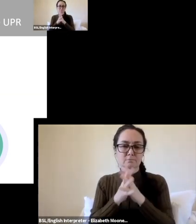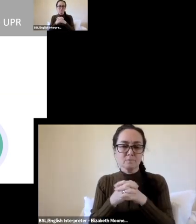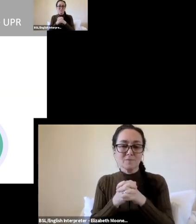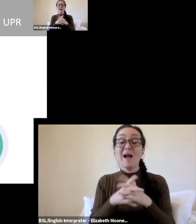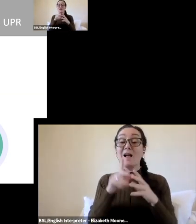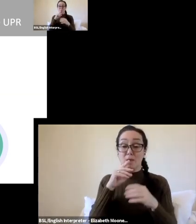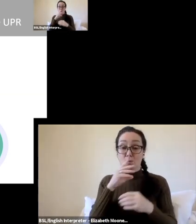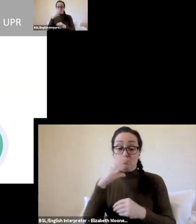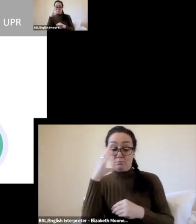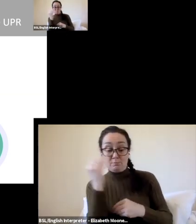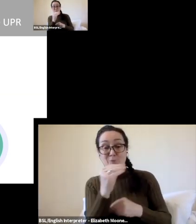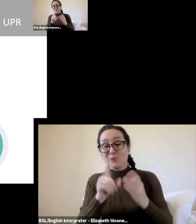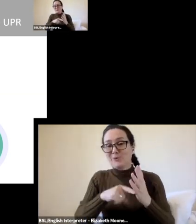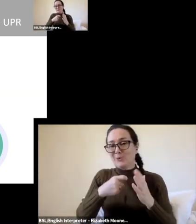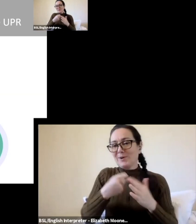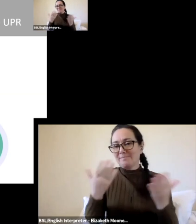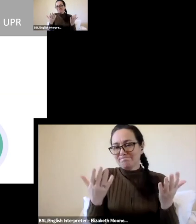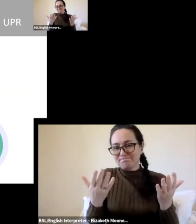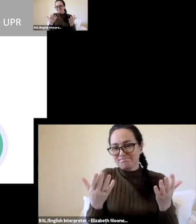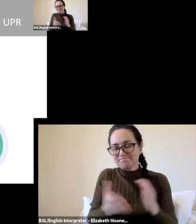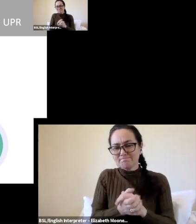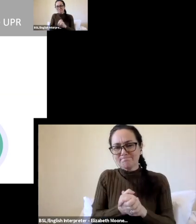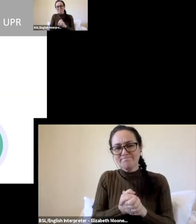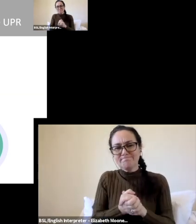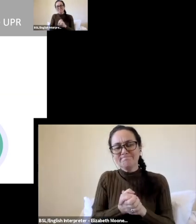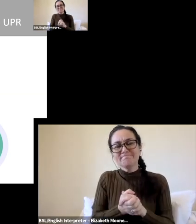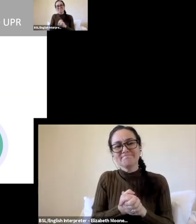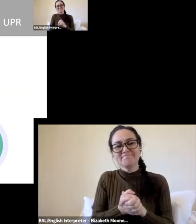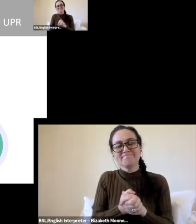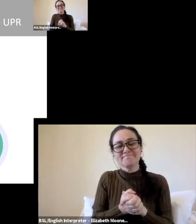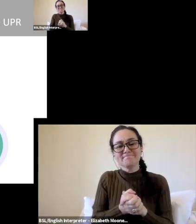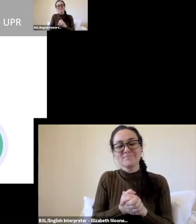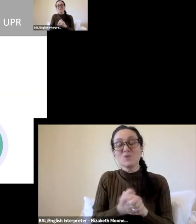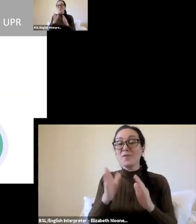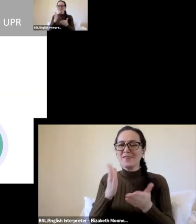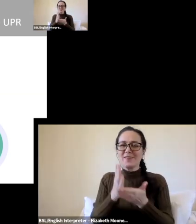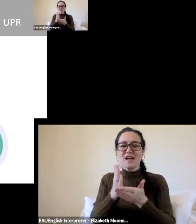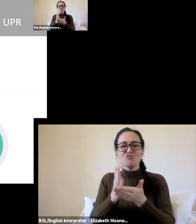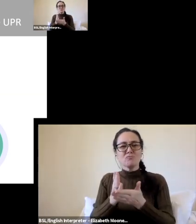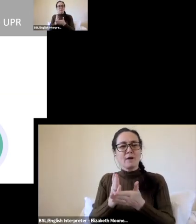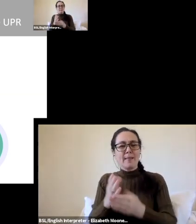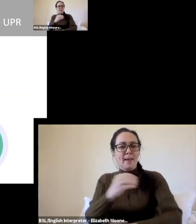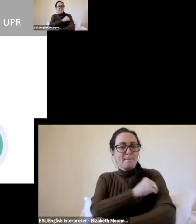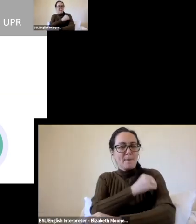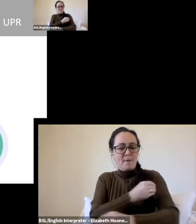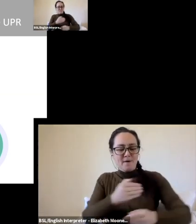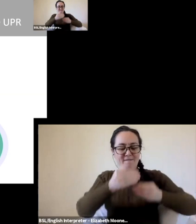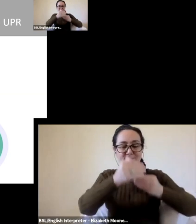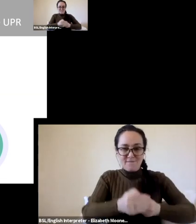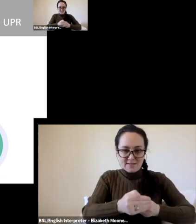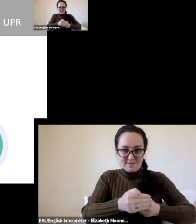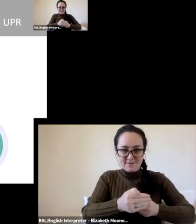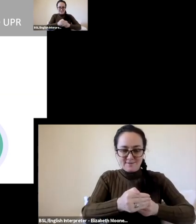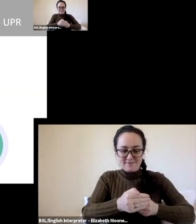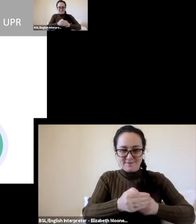your country. So this is a bit the preparatory phase. And then, of course, there is the phase of the review.